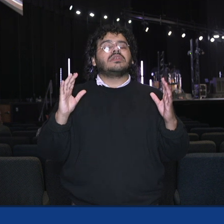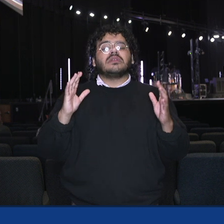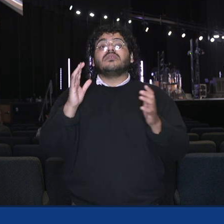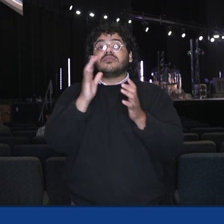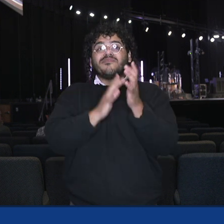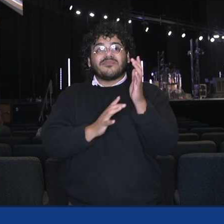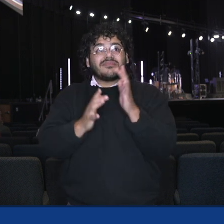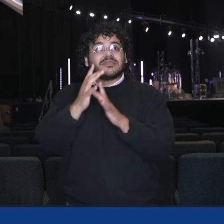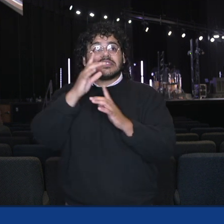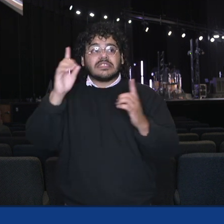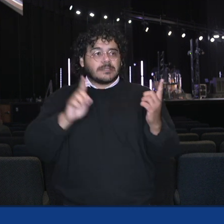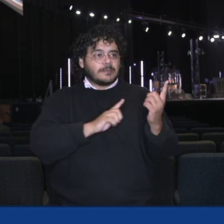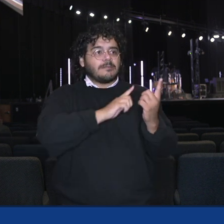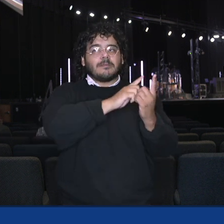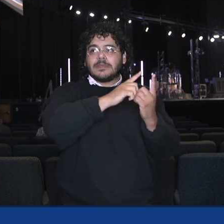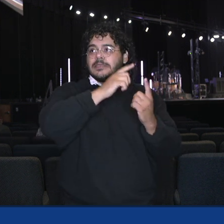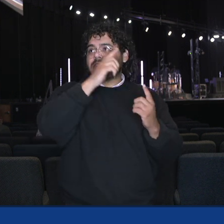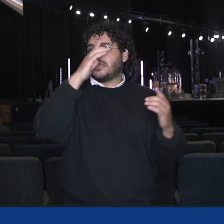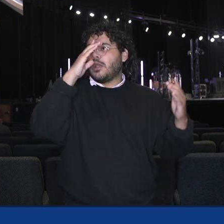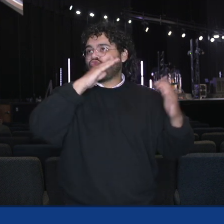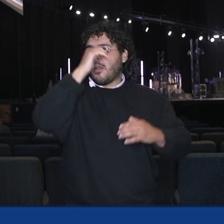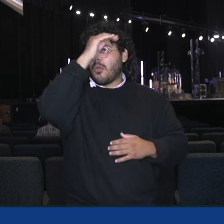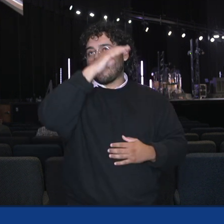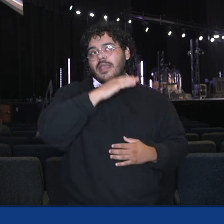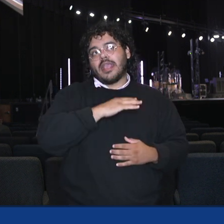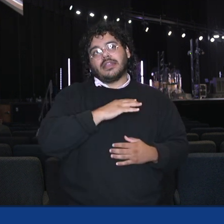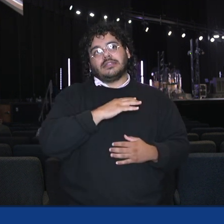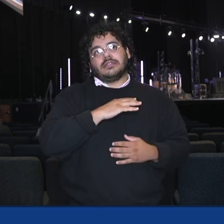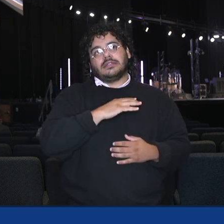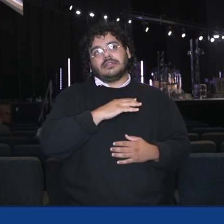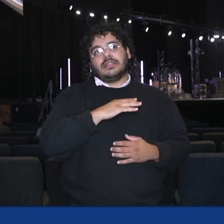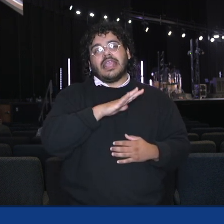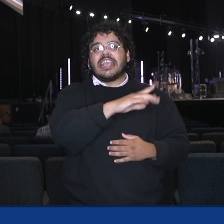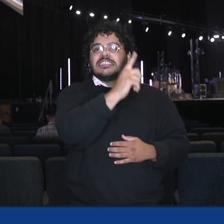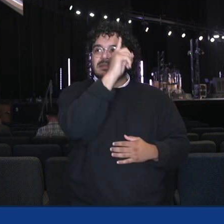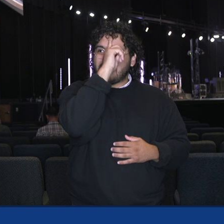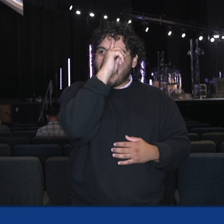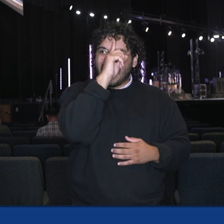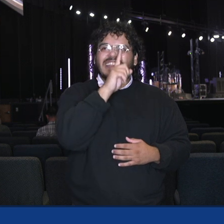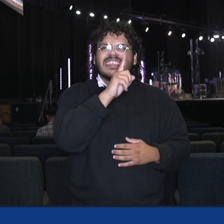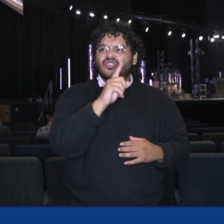Jesus comes across a troubled man with a troubled mind.